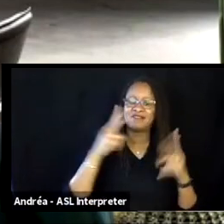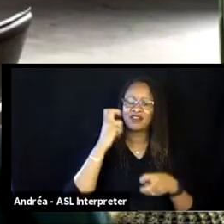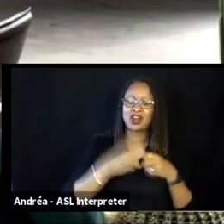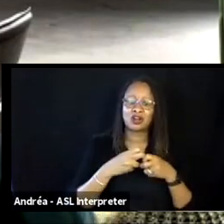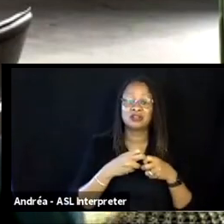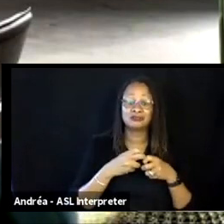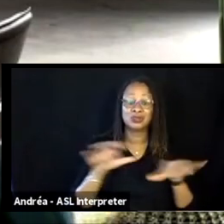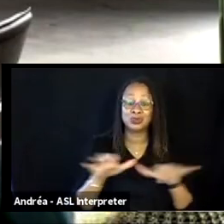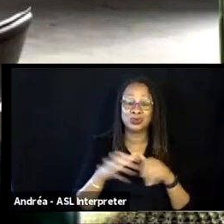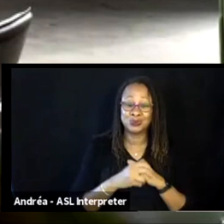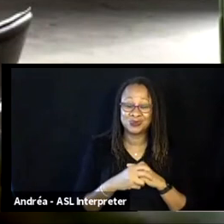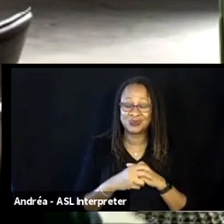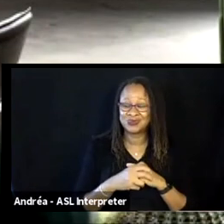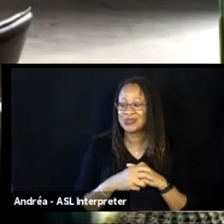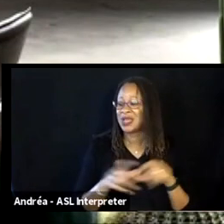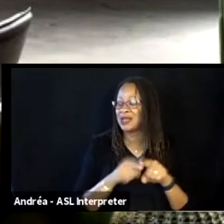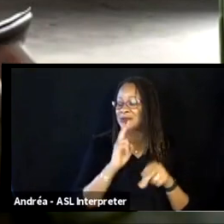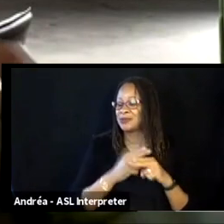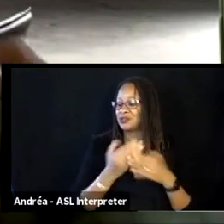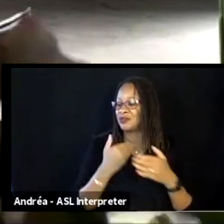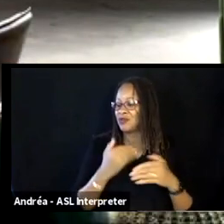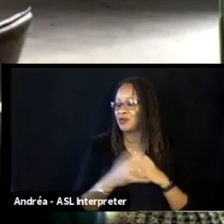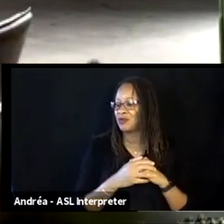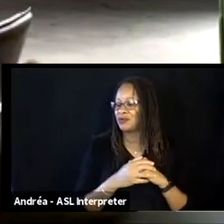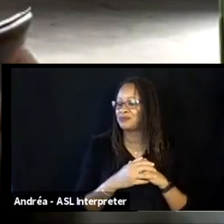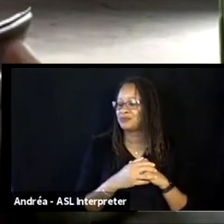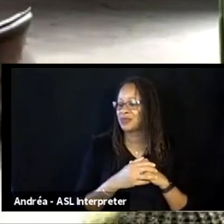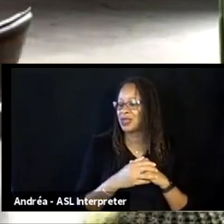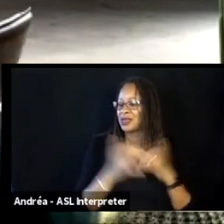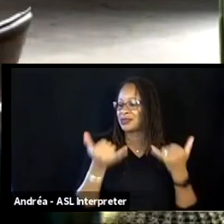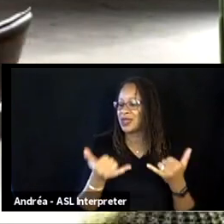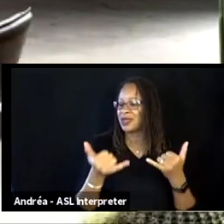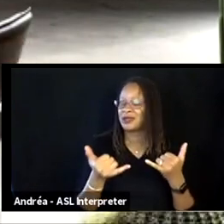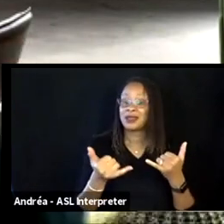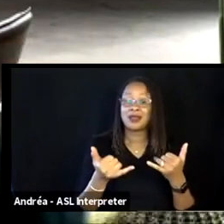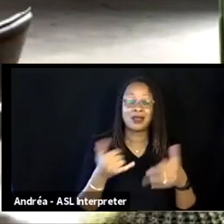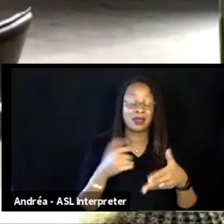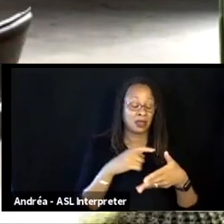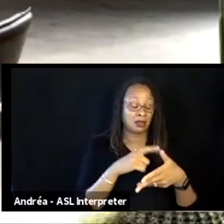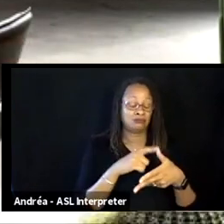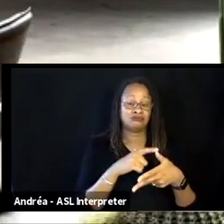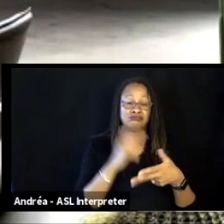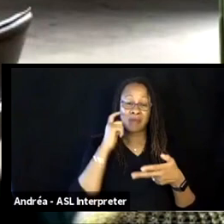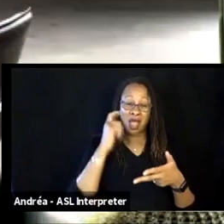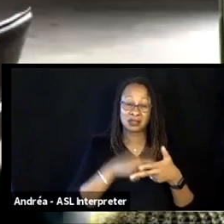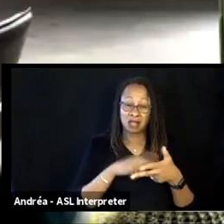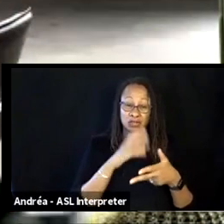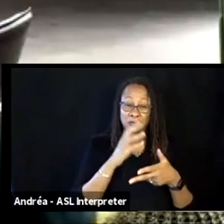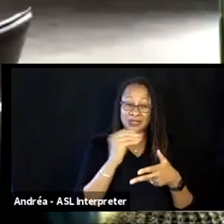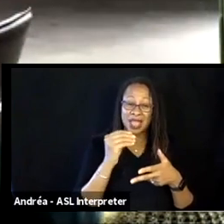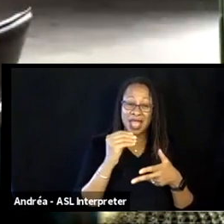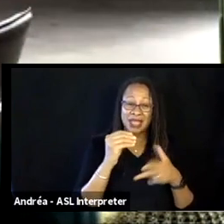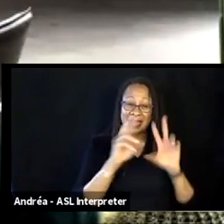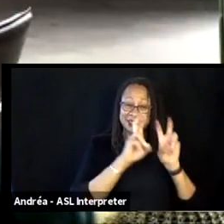to do. And you've mentioned one of them, you know, this time, especially acknowledgement and assessment, and particularly